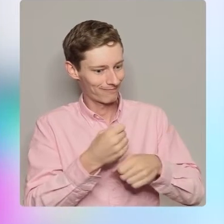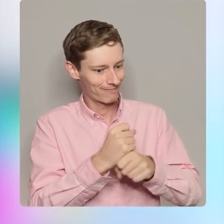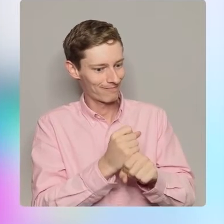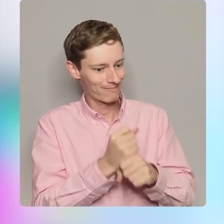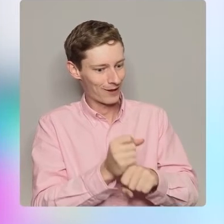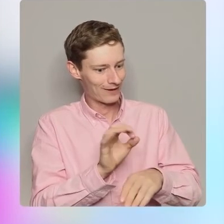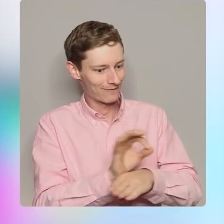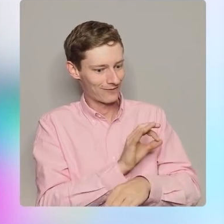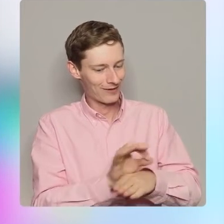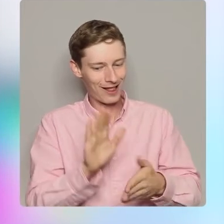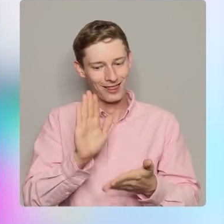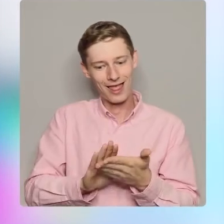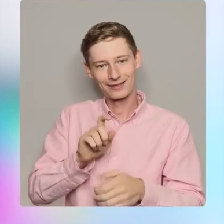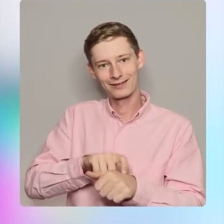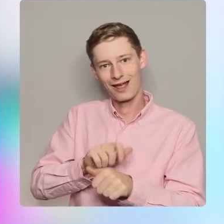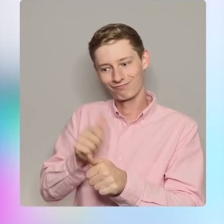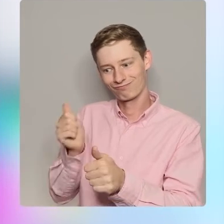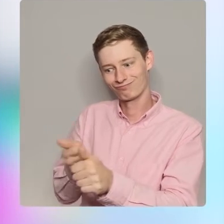testing is this half.